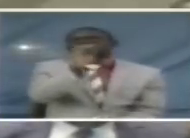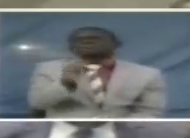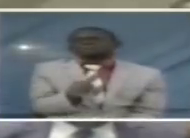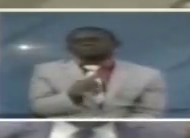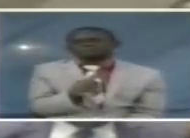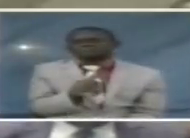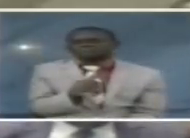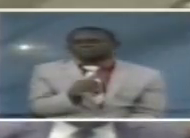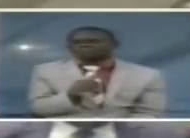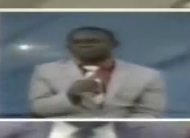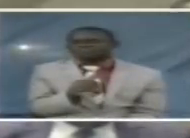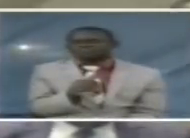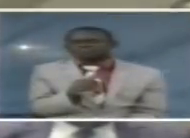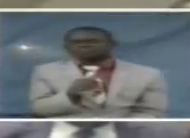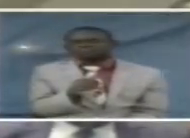15%.